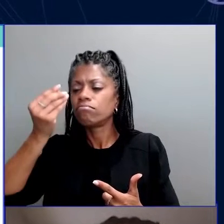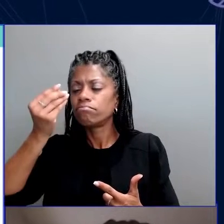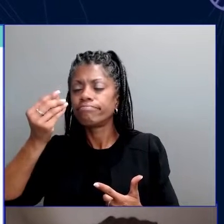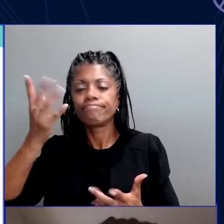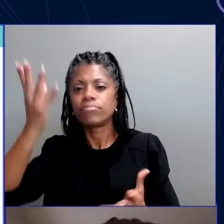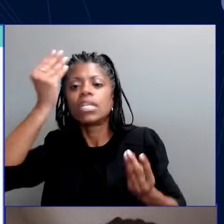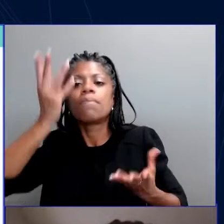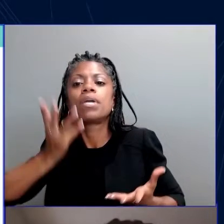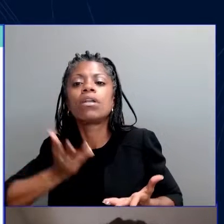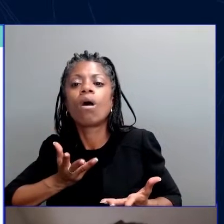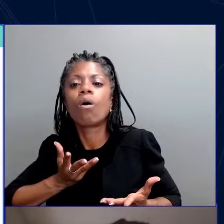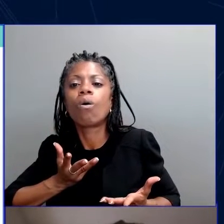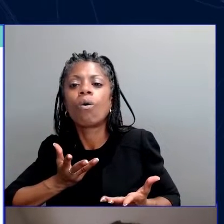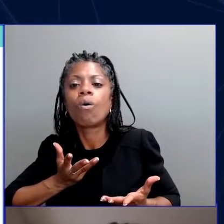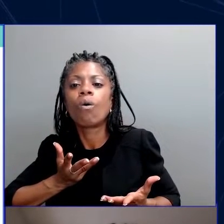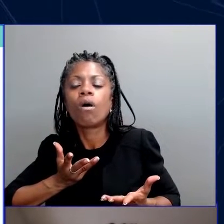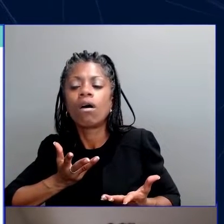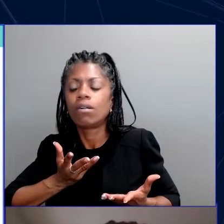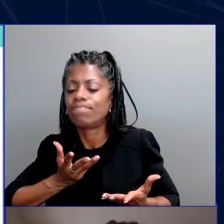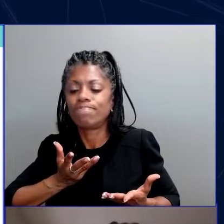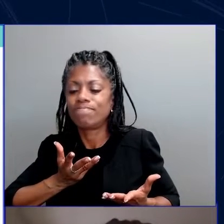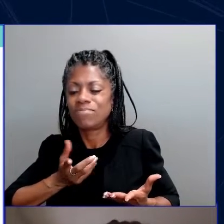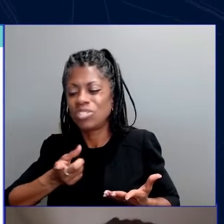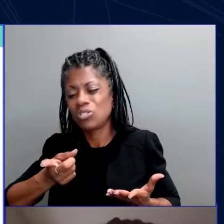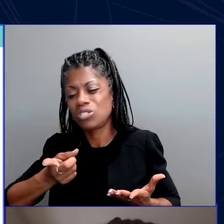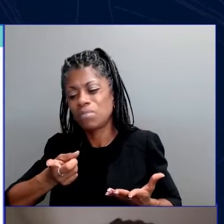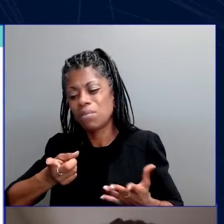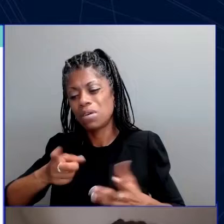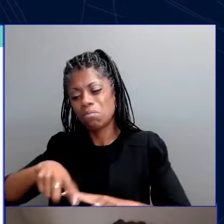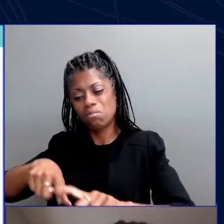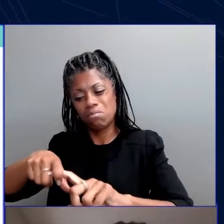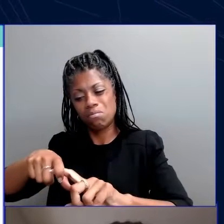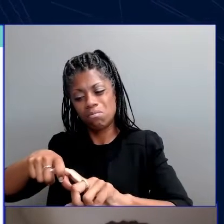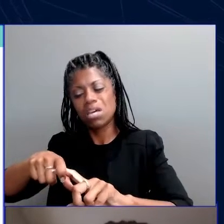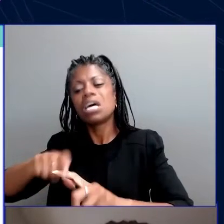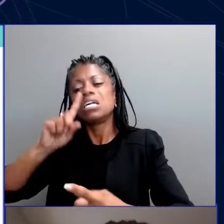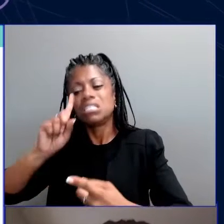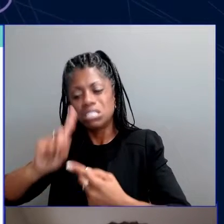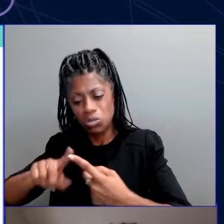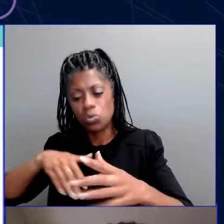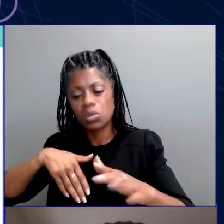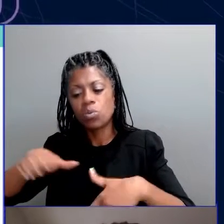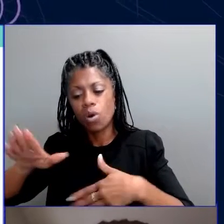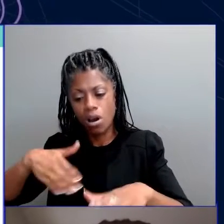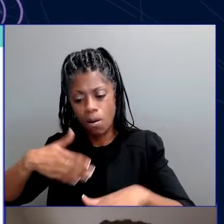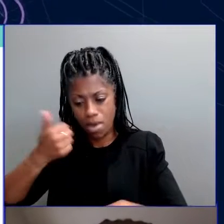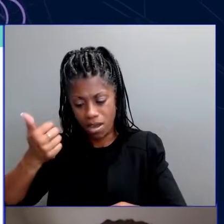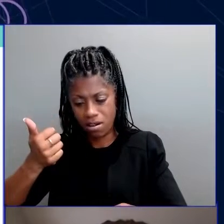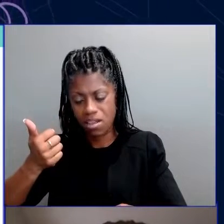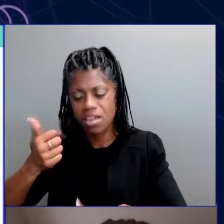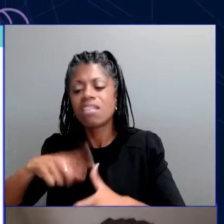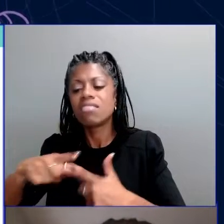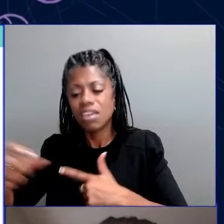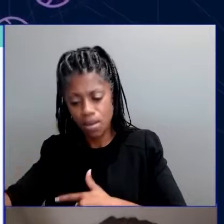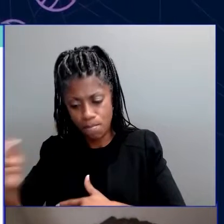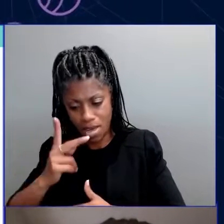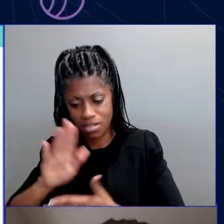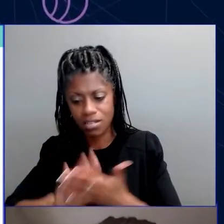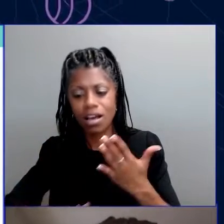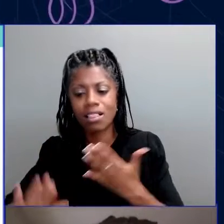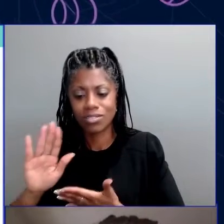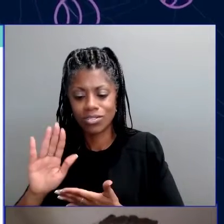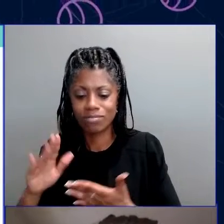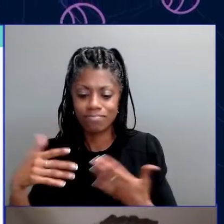I literally couldn't navigate Brown University's campus, which is located in one of the most physically inaccessible cities